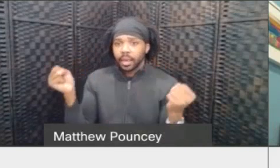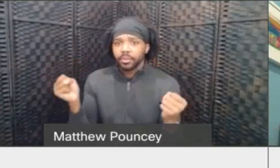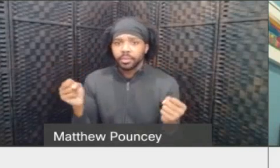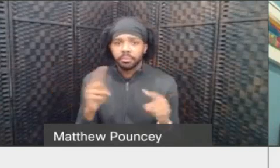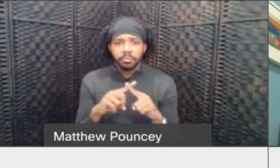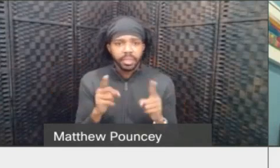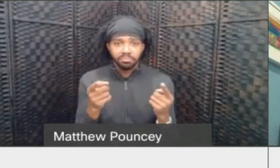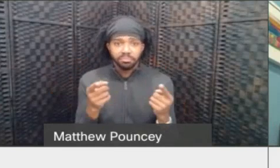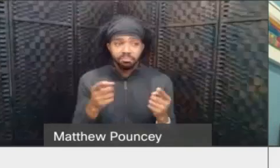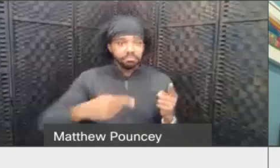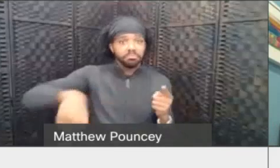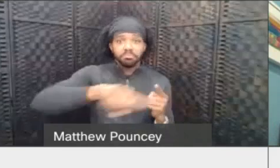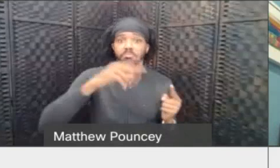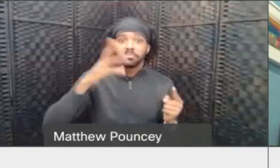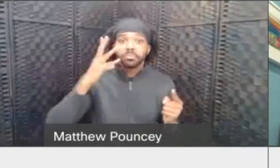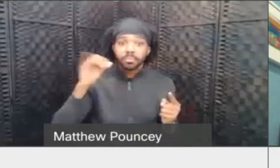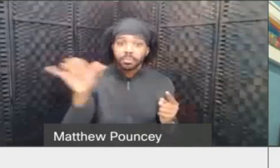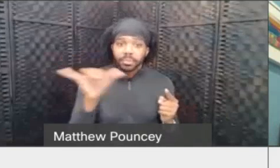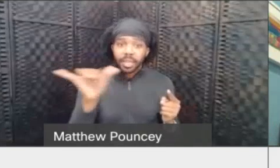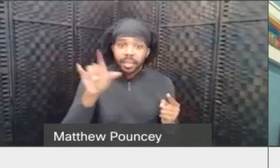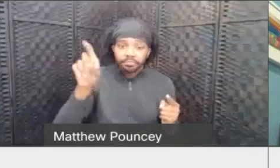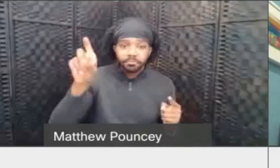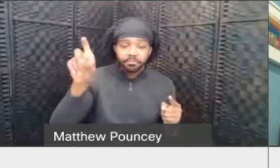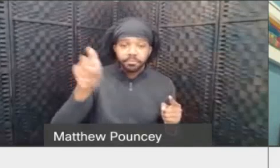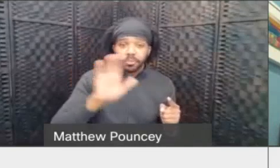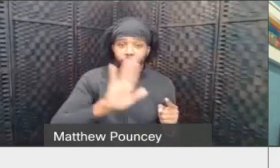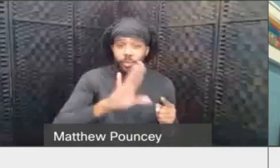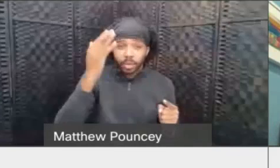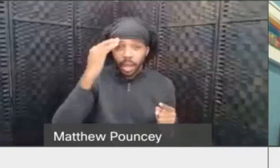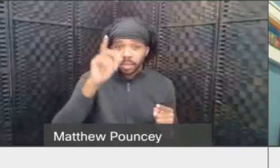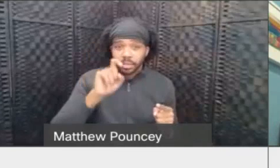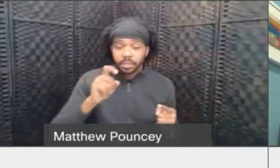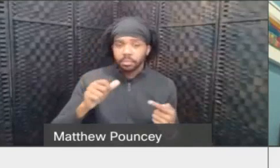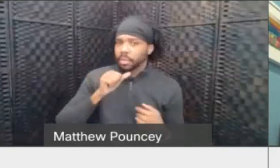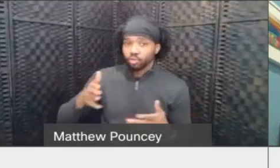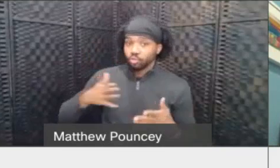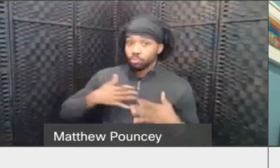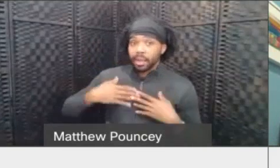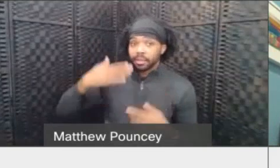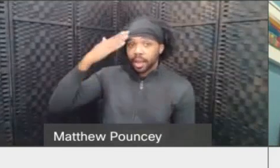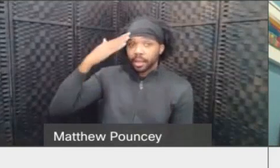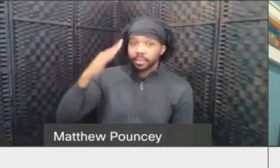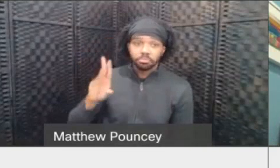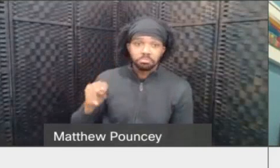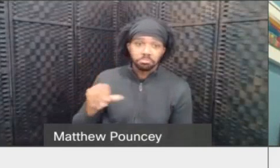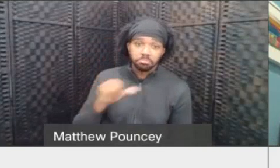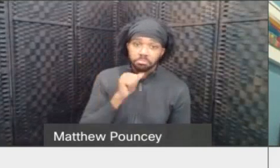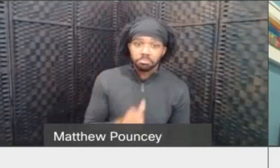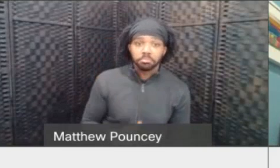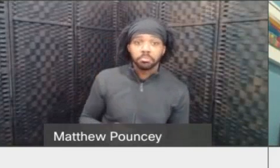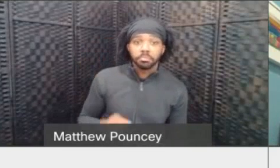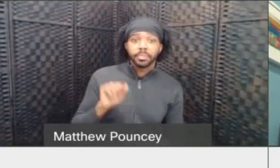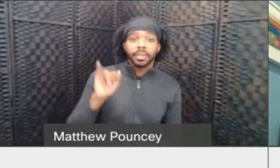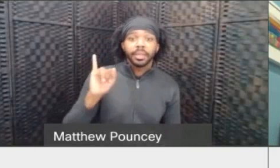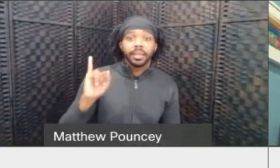occurred to others, to your knowledge? Not to my knowledge. And if there are